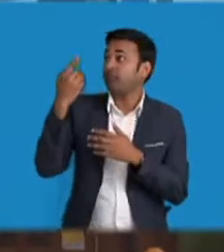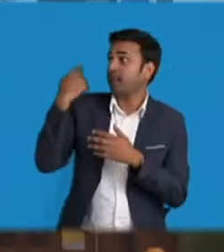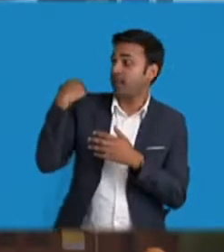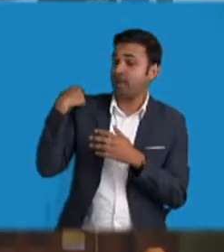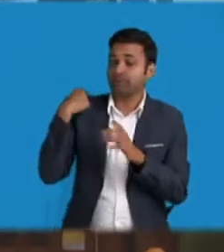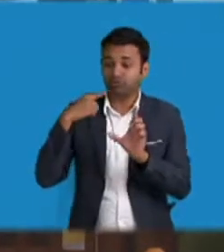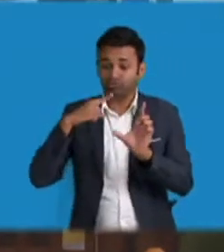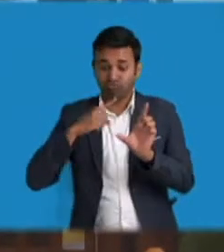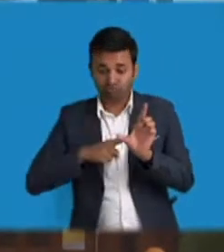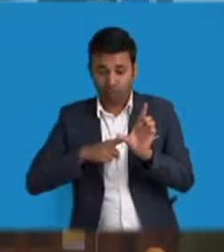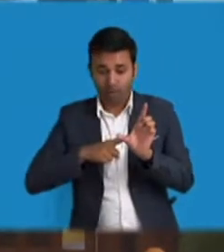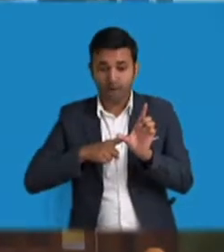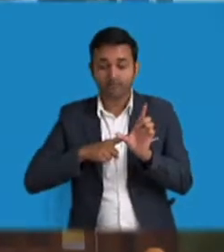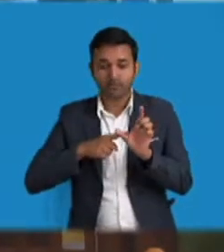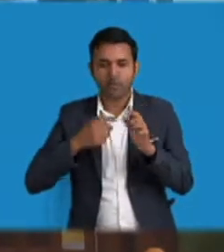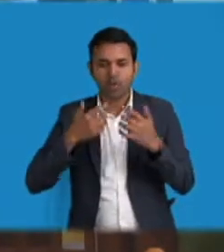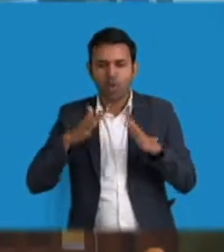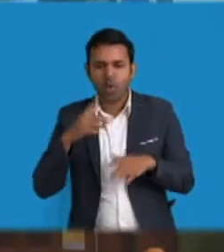had